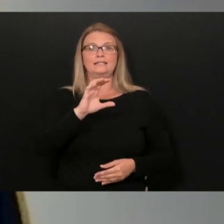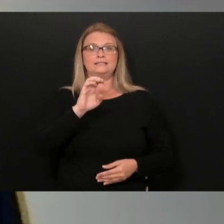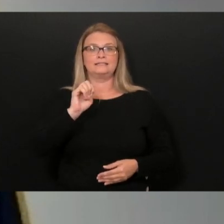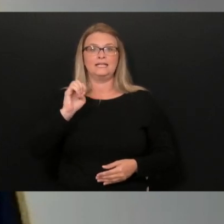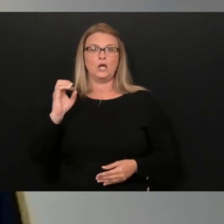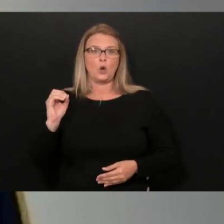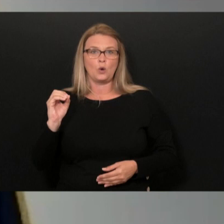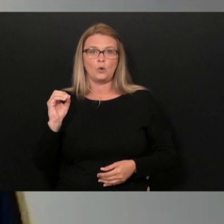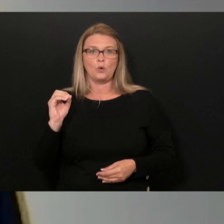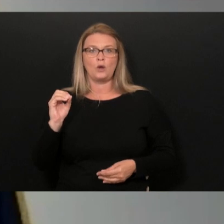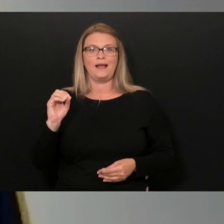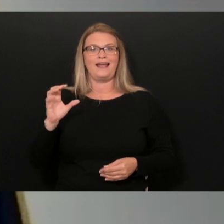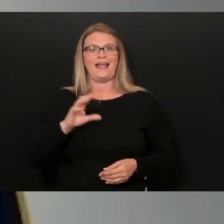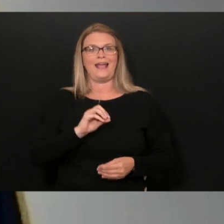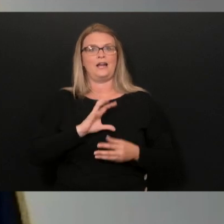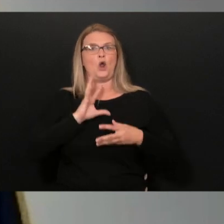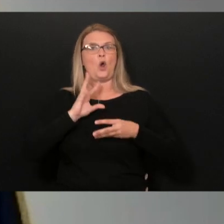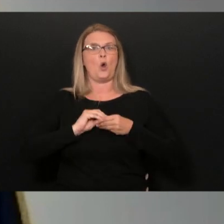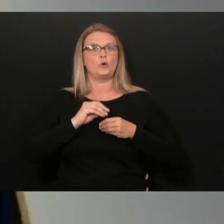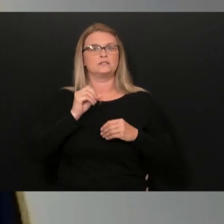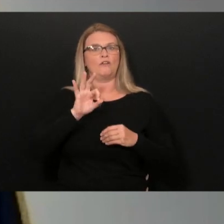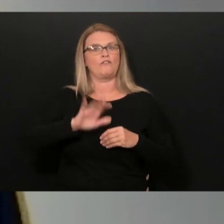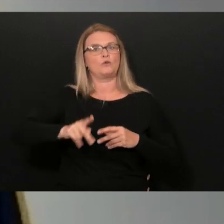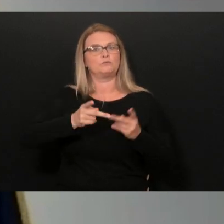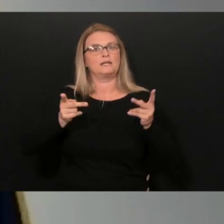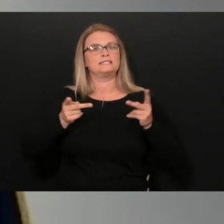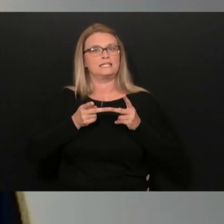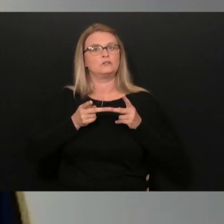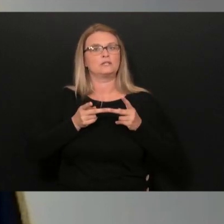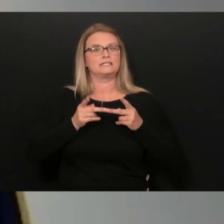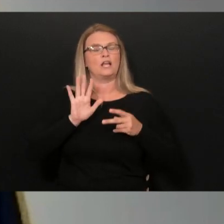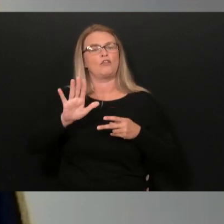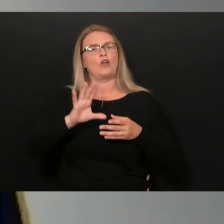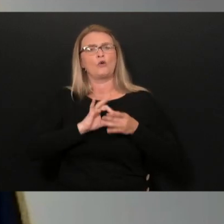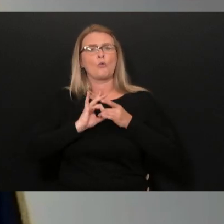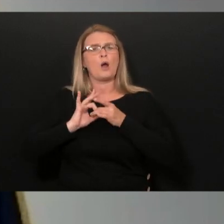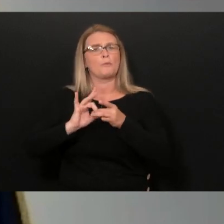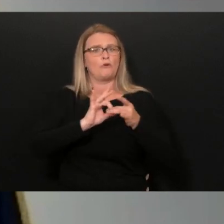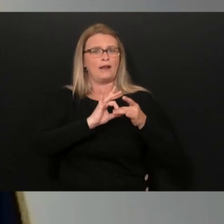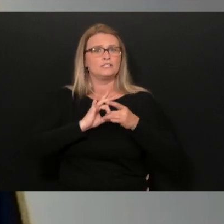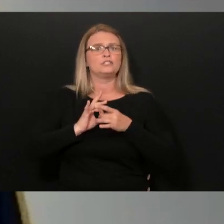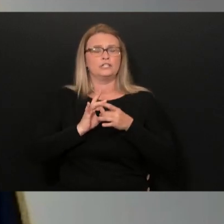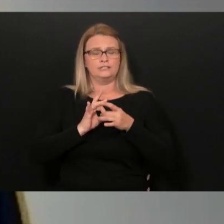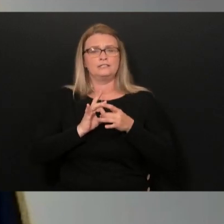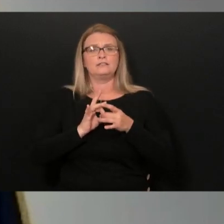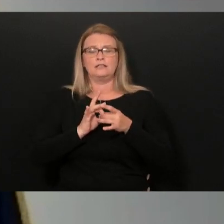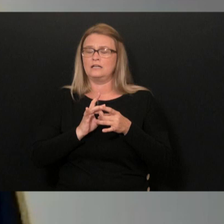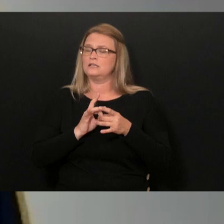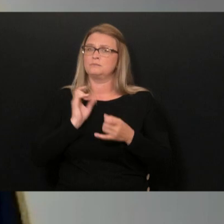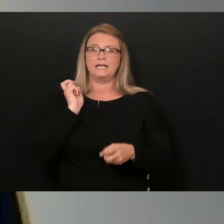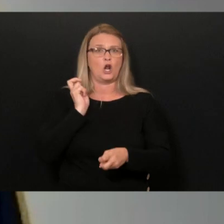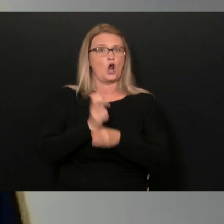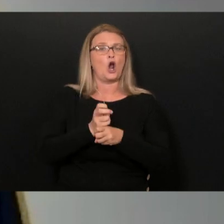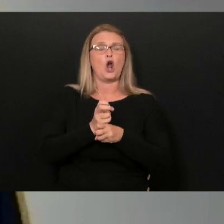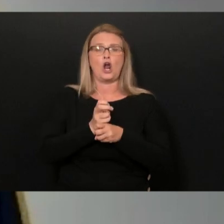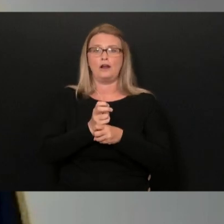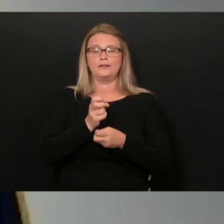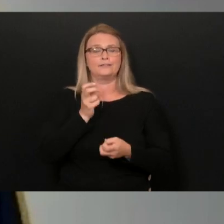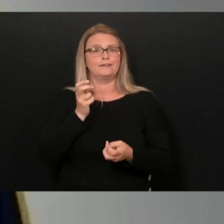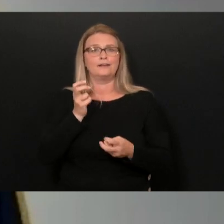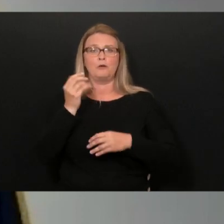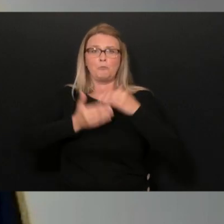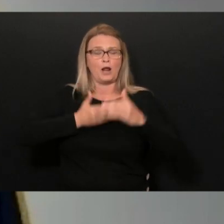the owners of these facilities for their cooperation in this effort. It has been really hard to believe that we've been